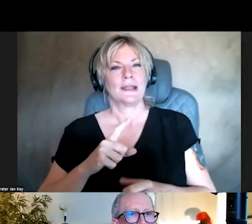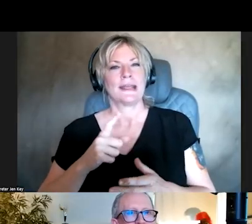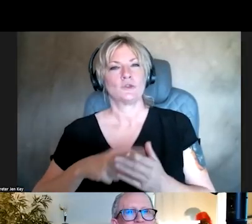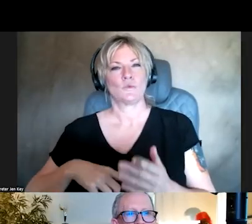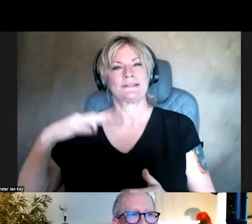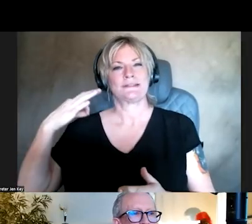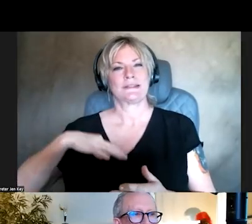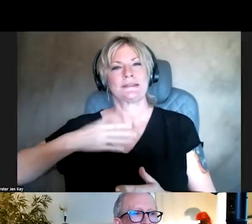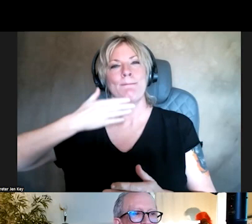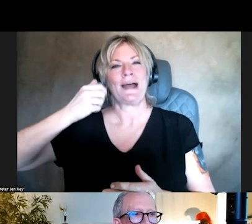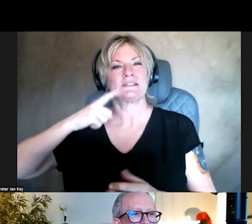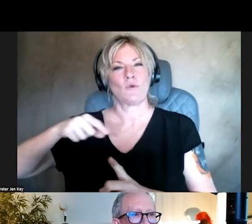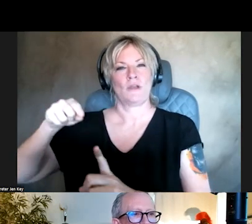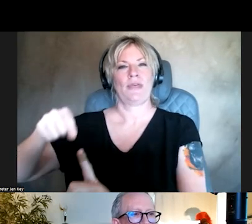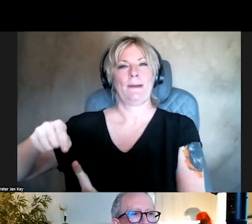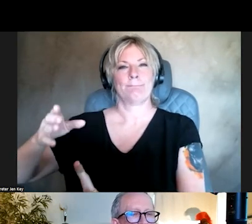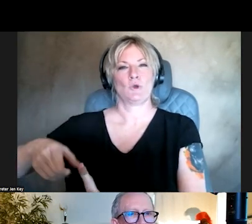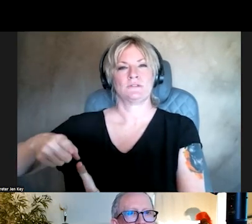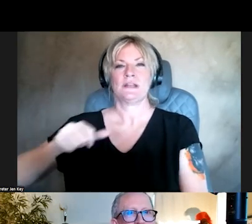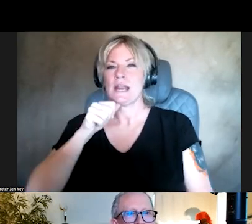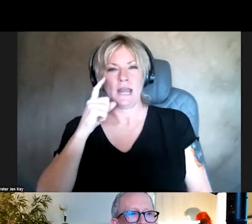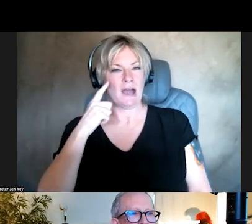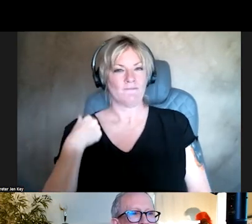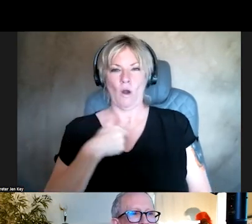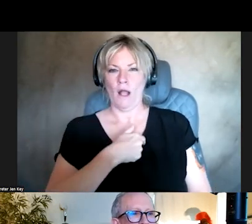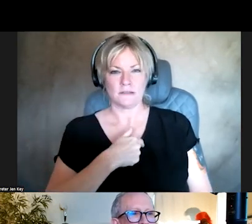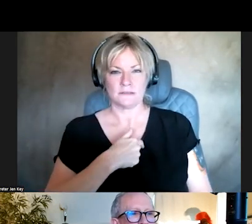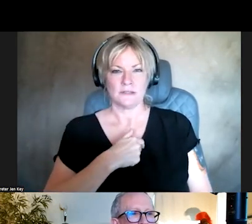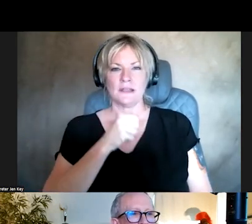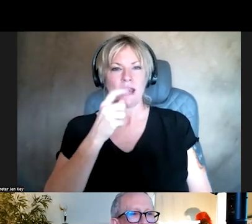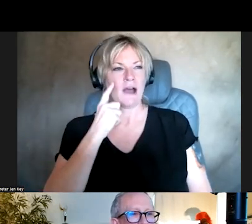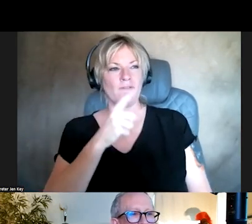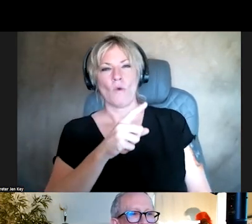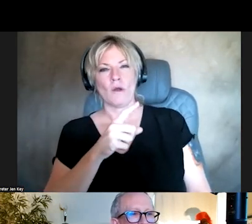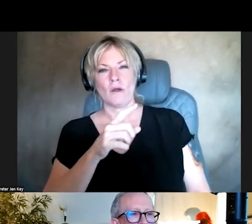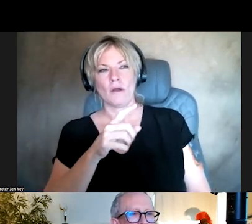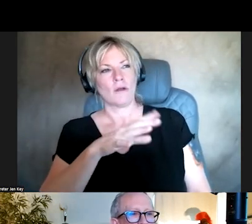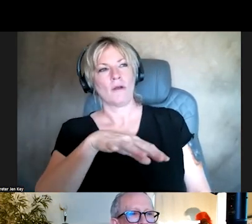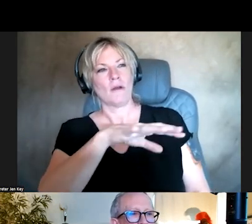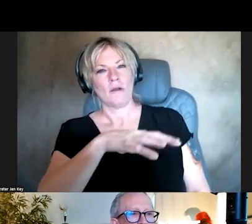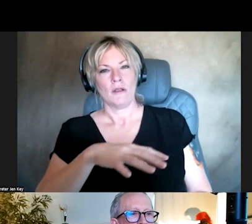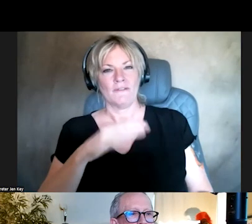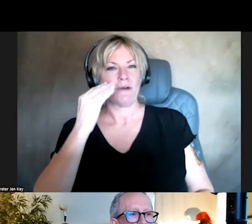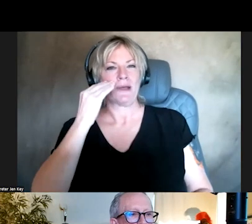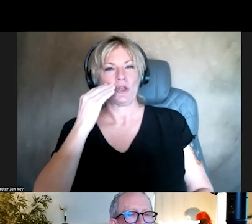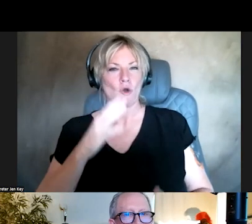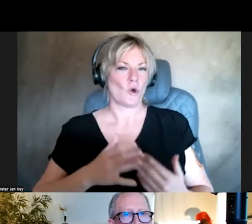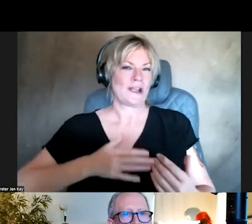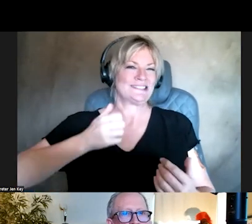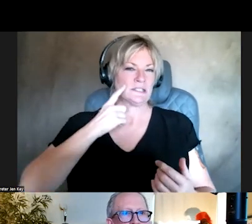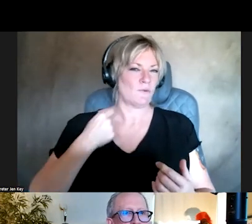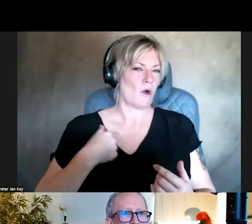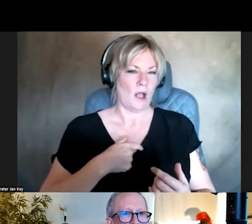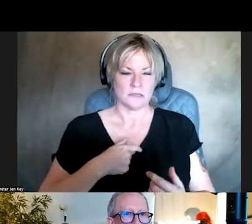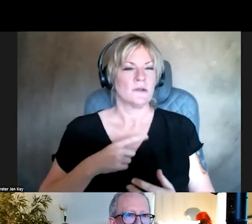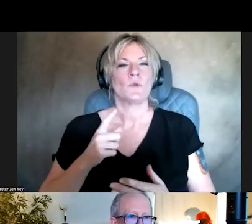user, not what's simplest for us, not what's easiest for us to navigate, not what is most familiar to us, but what is going